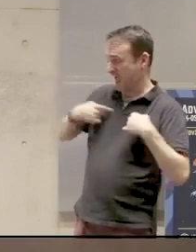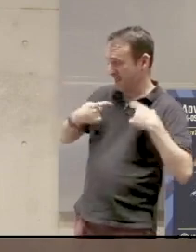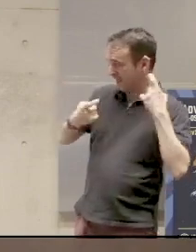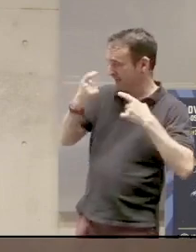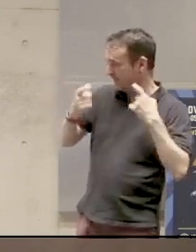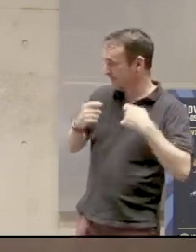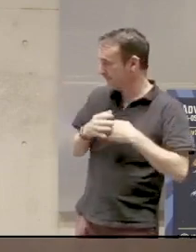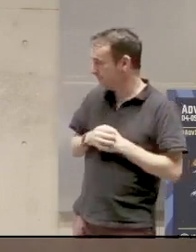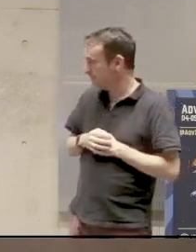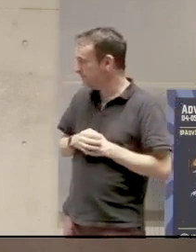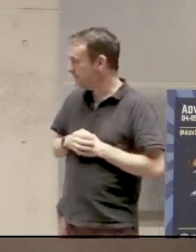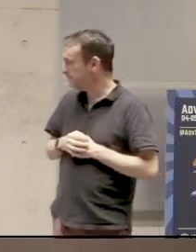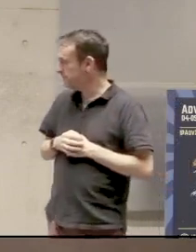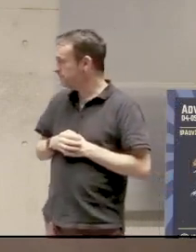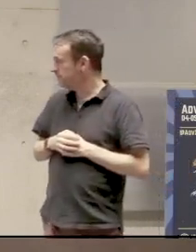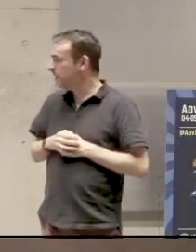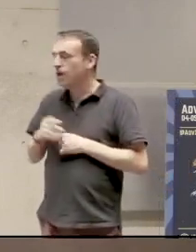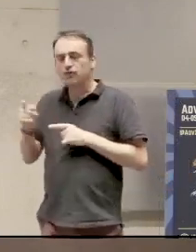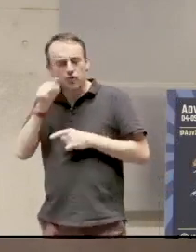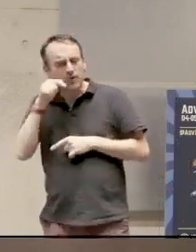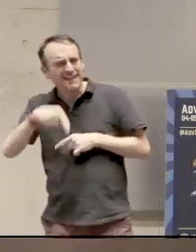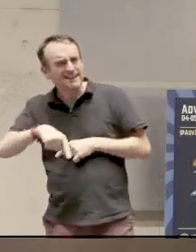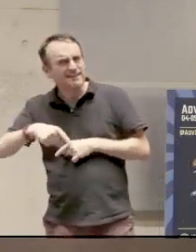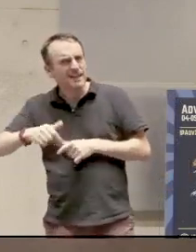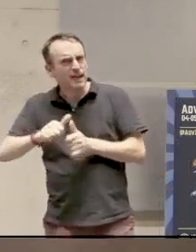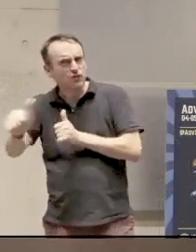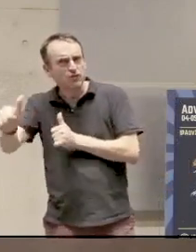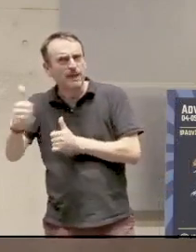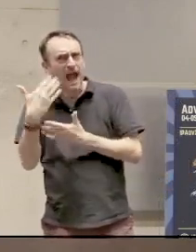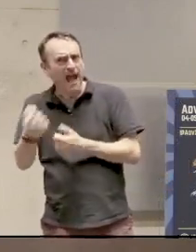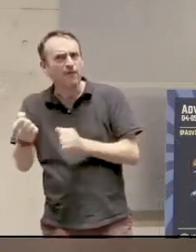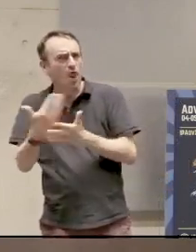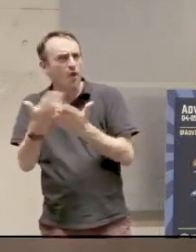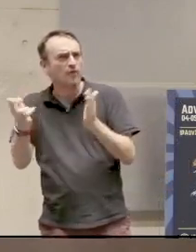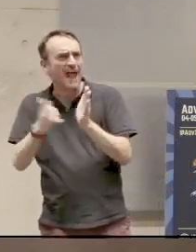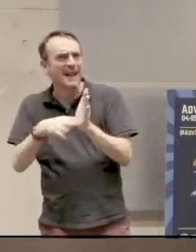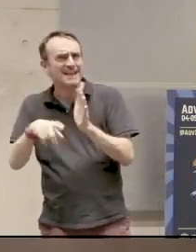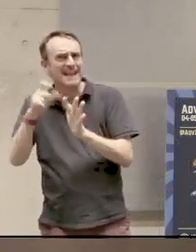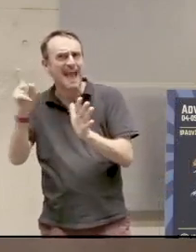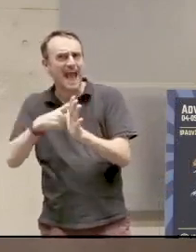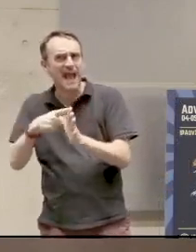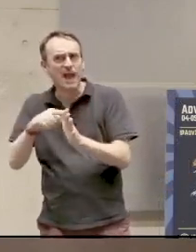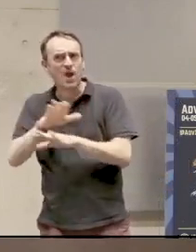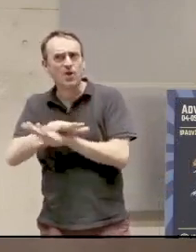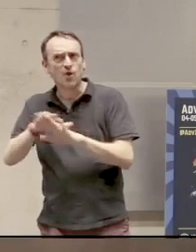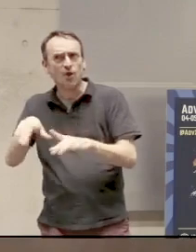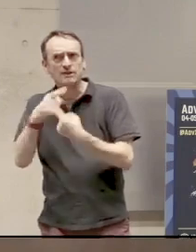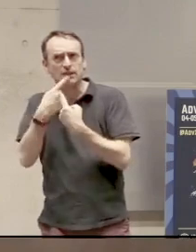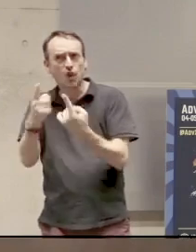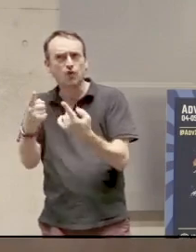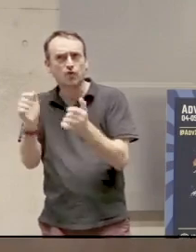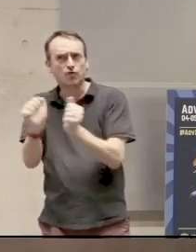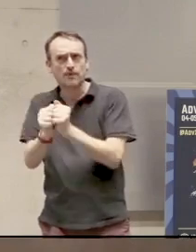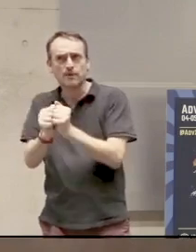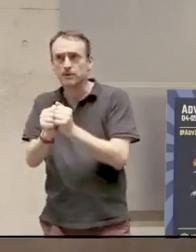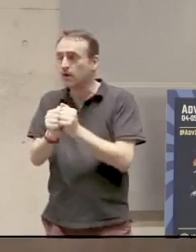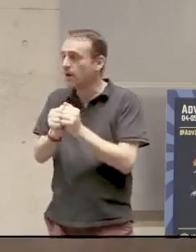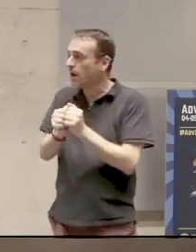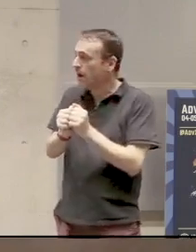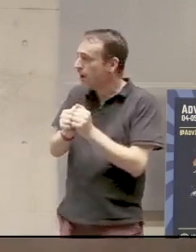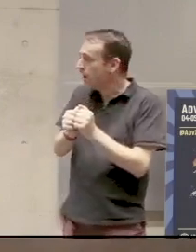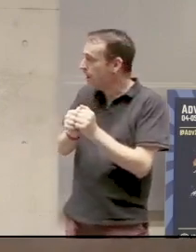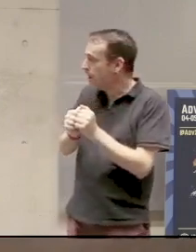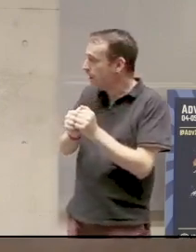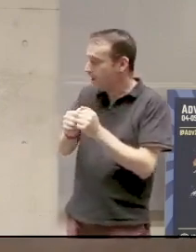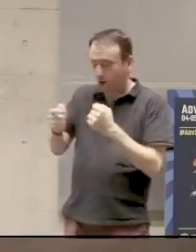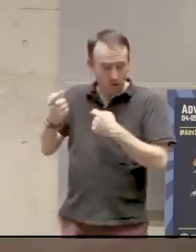You know this industry runs on NDAs, don't you? If you're not going to answer this question, we can move on to the final question. Are you all going to... They